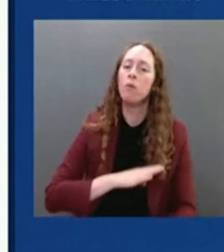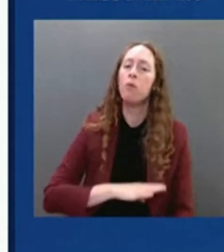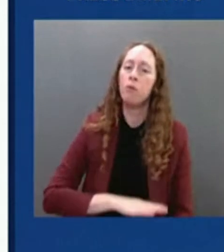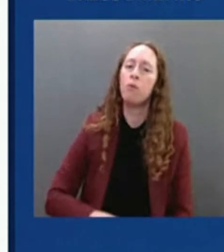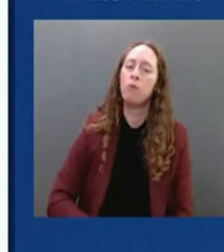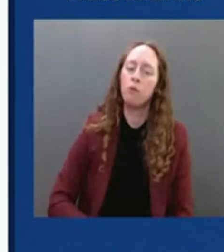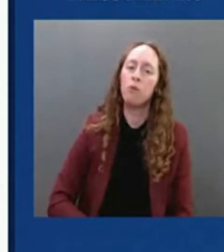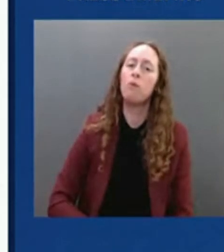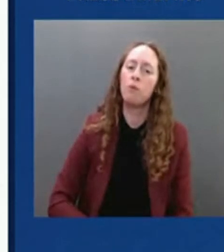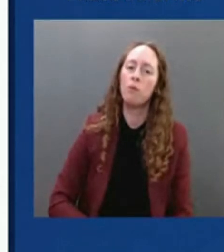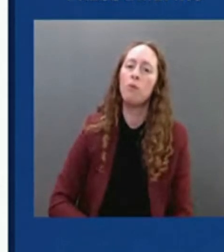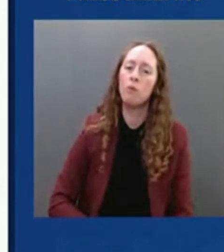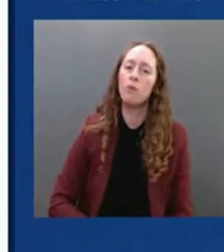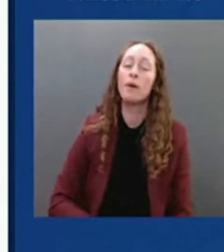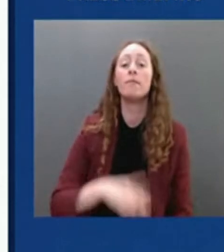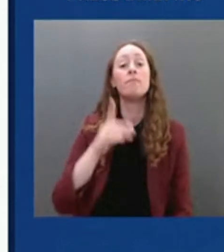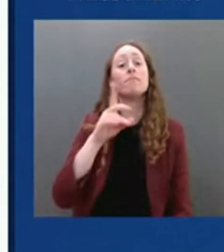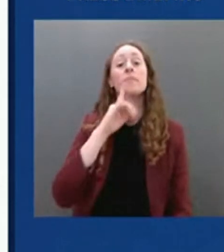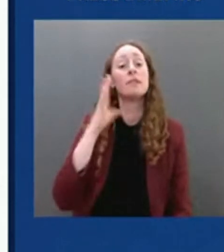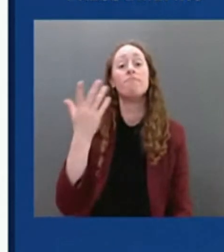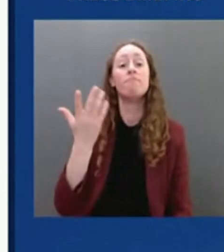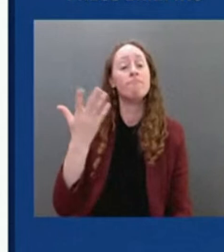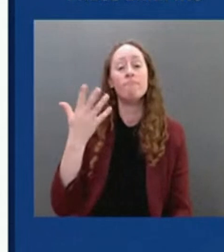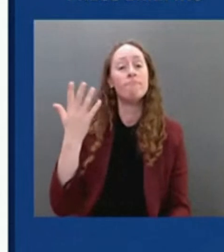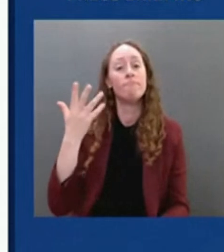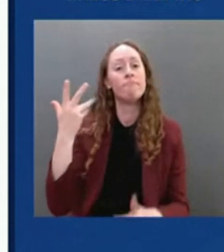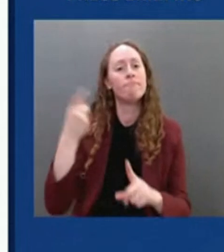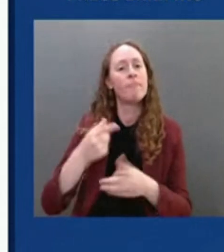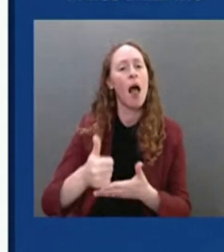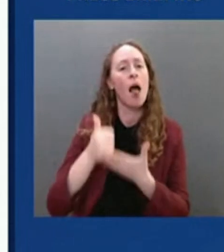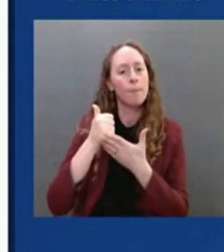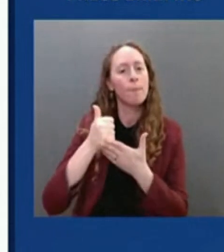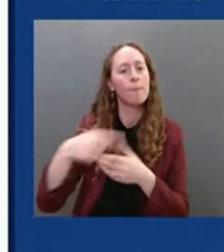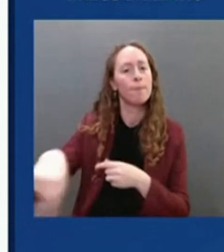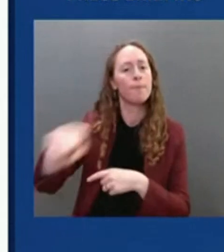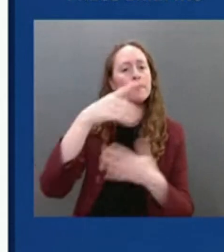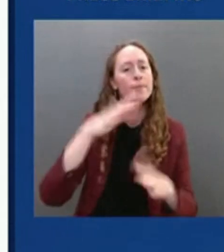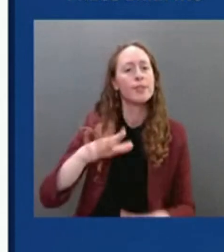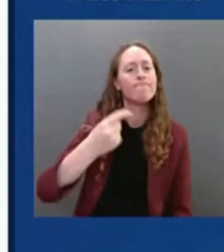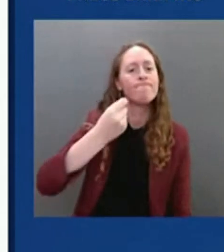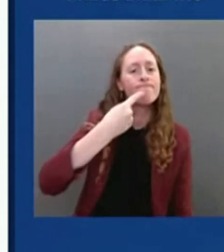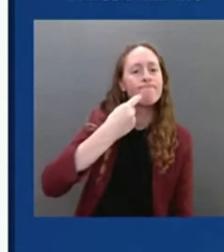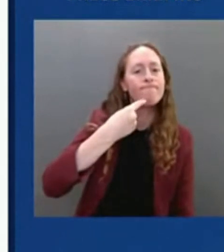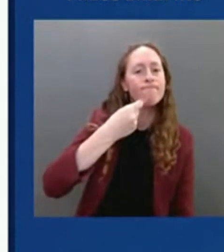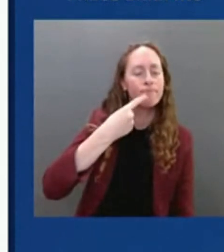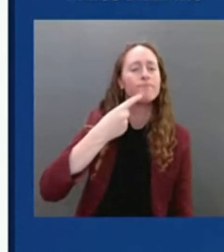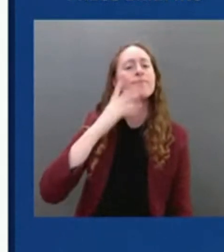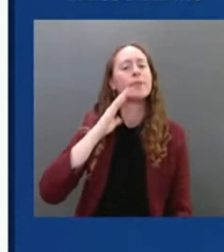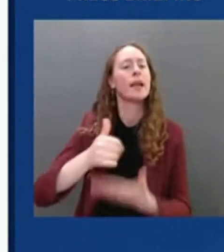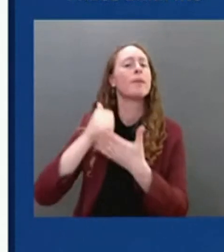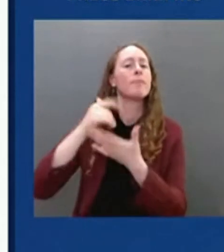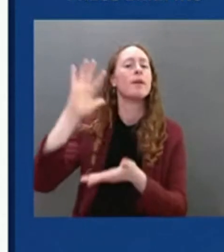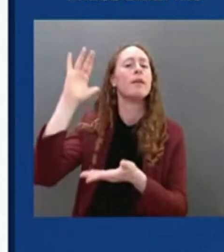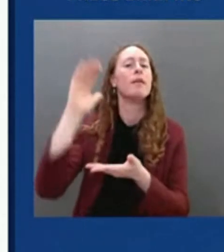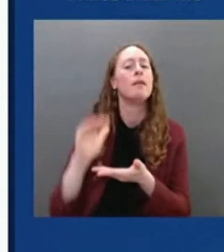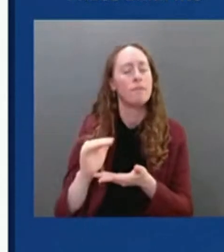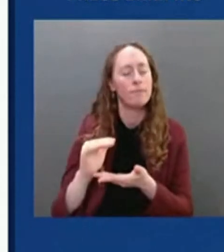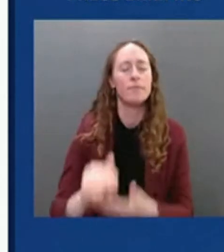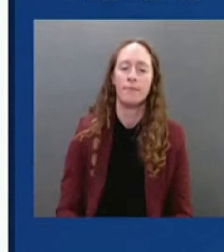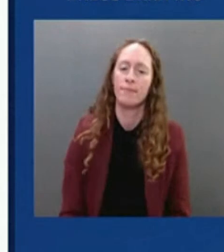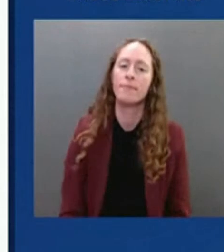is predicted to work as treatments, as is Avushel, predicted to work as a